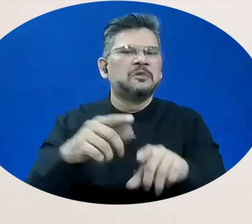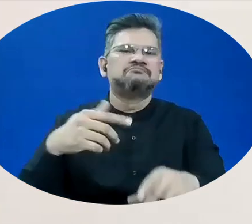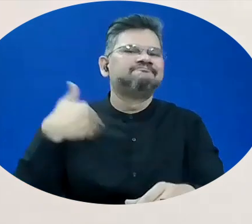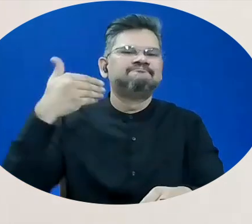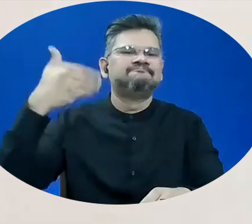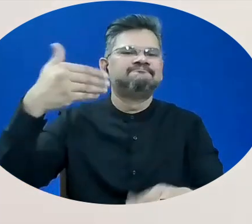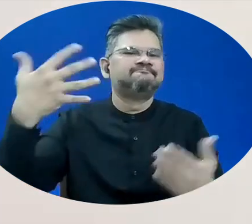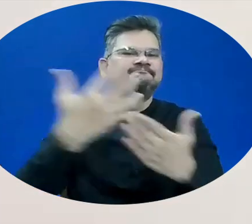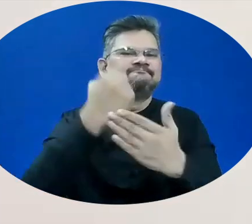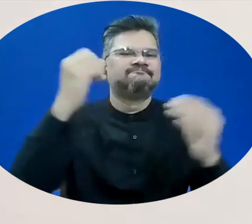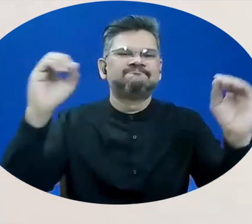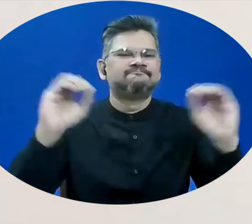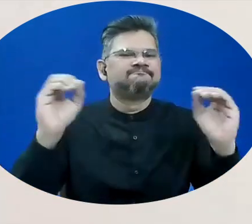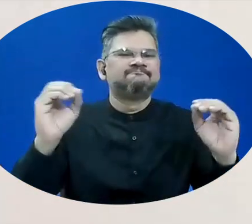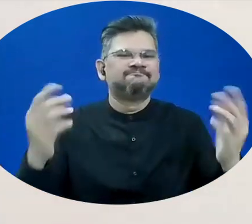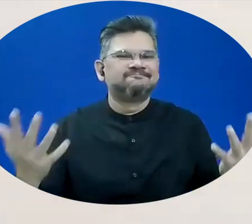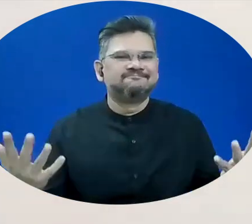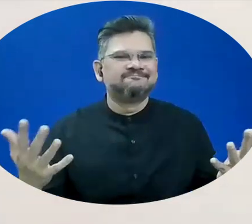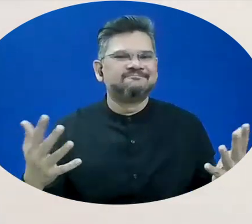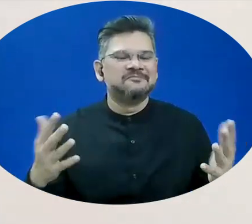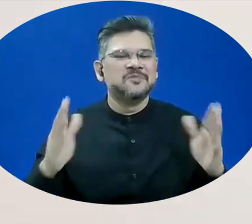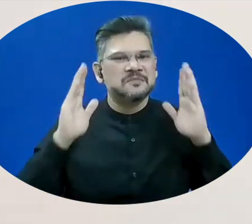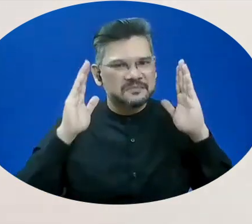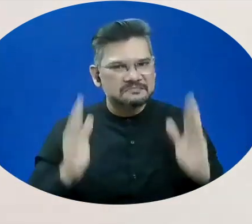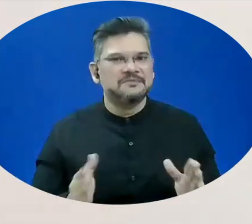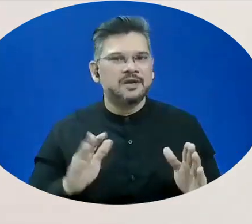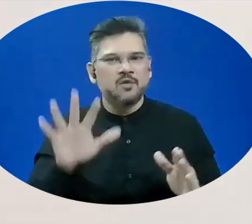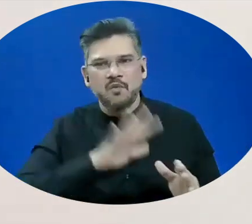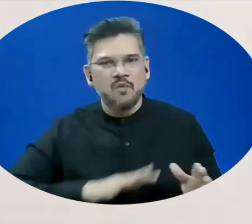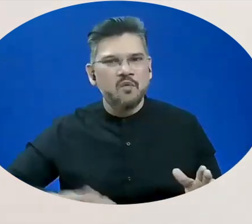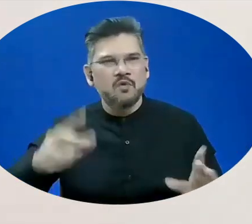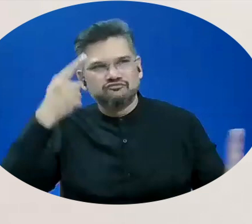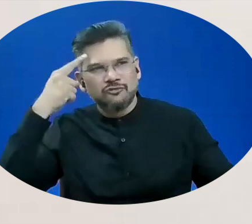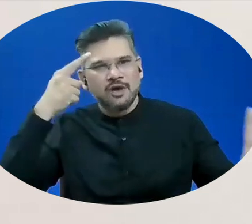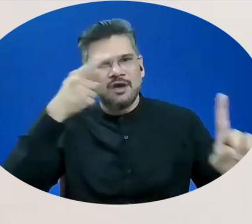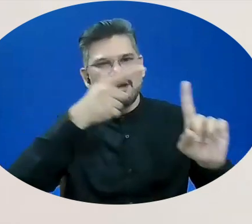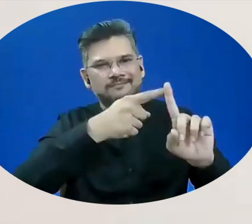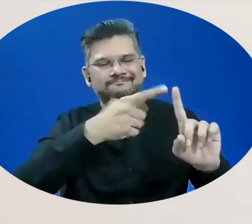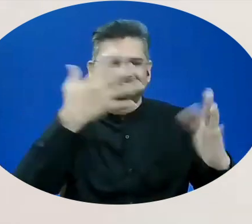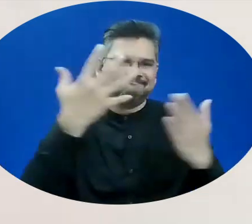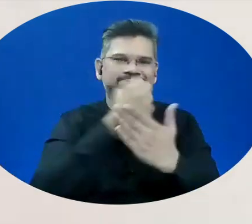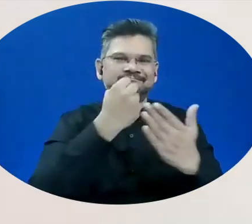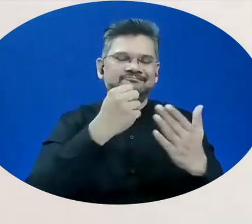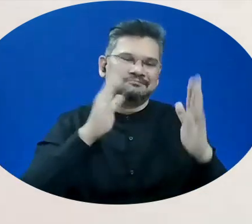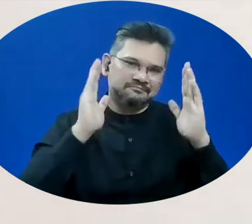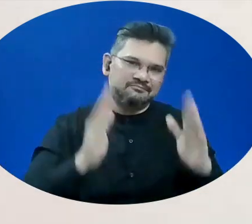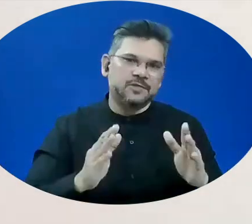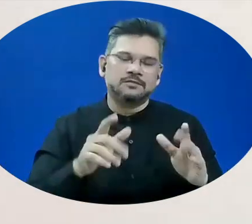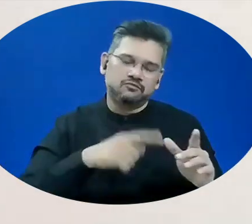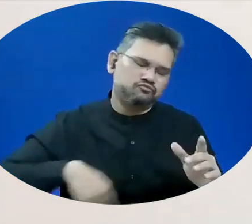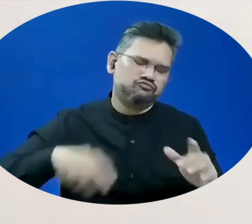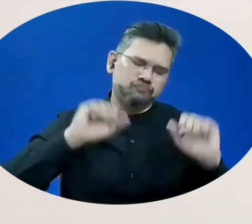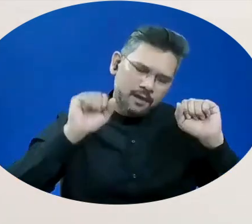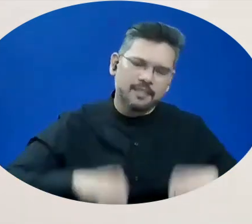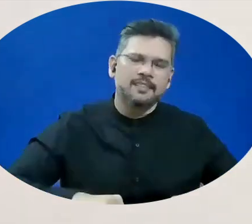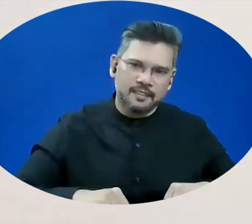a shared vision. So this is possible. And I'm very excited for all of us to come together, pull our